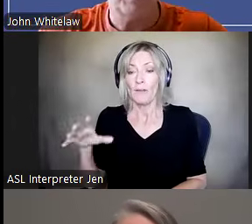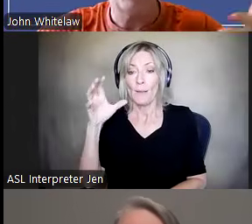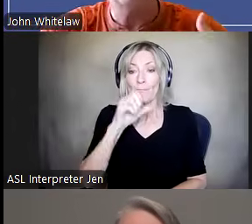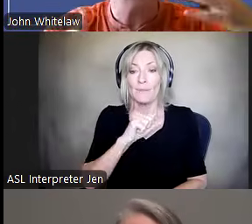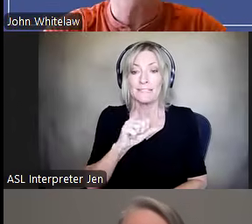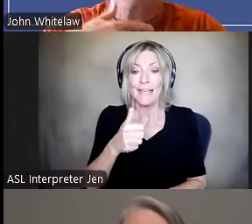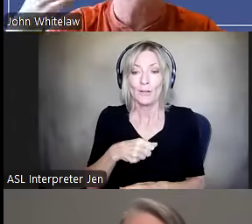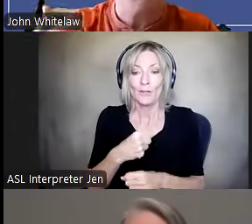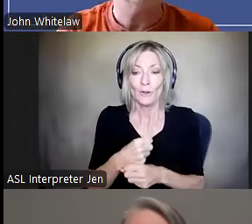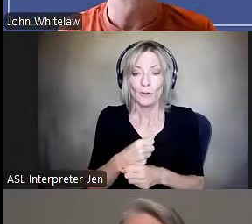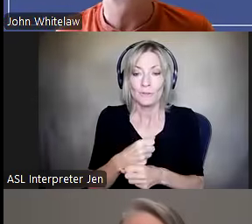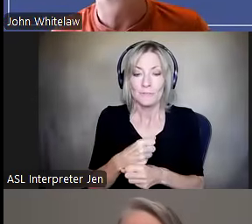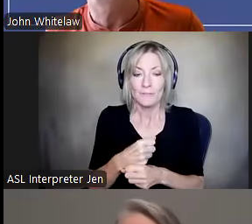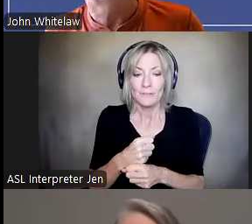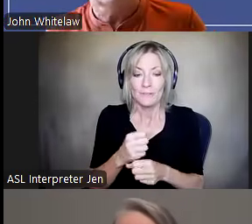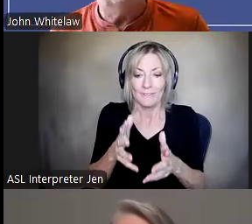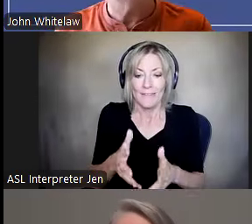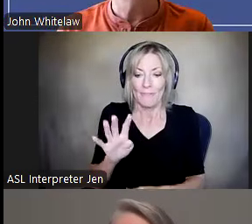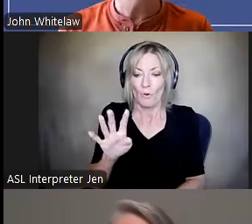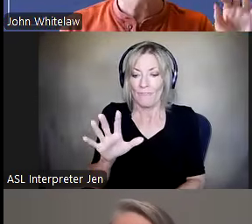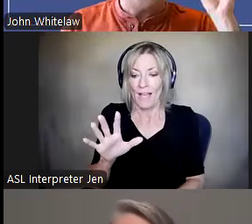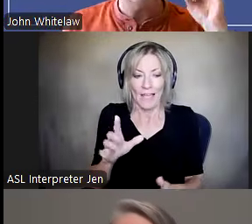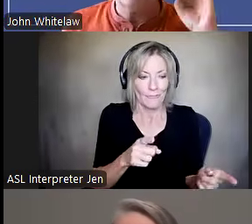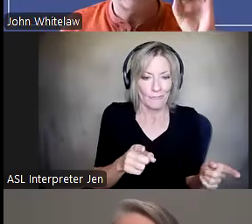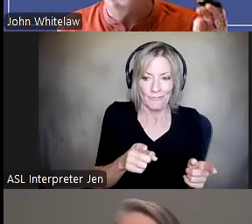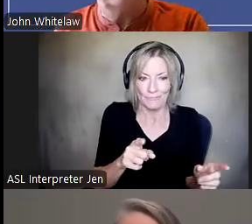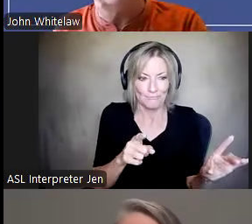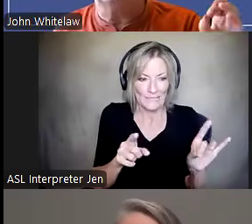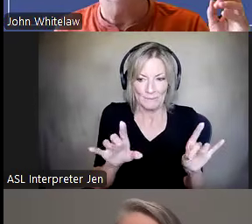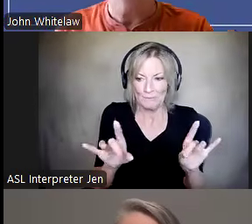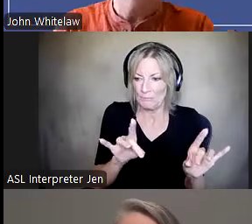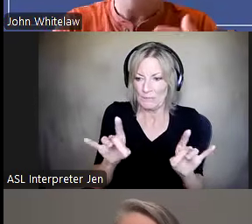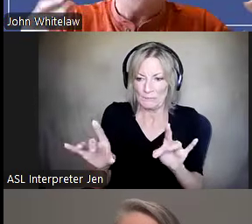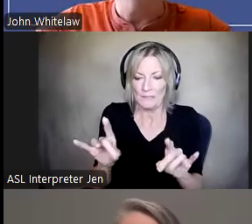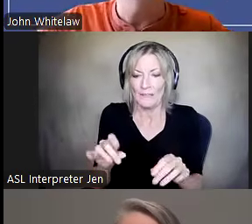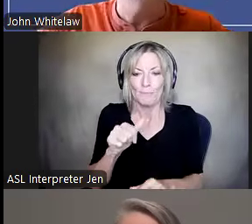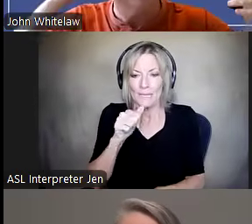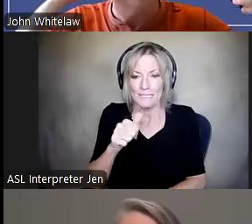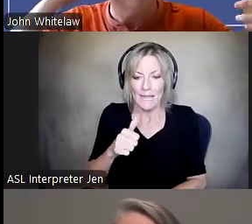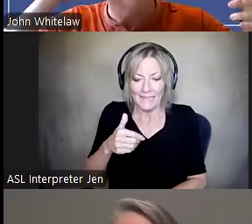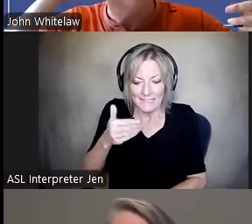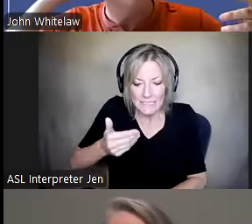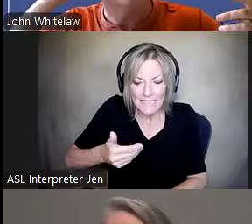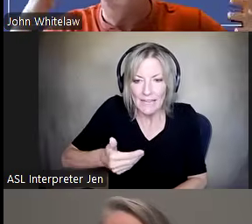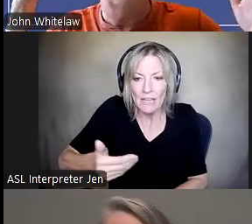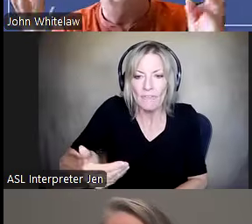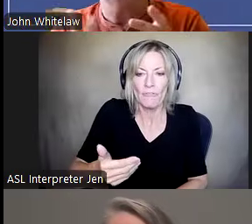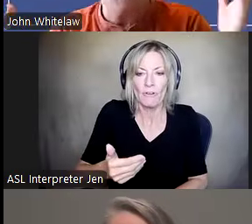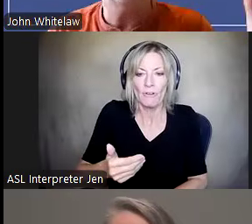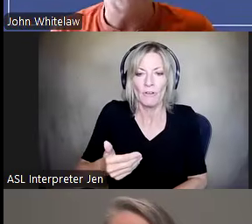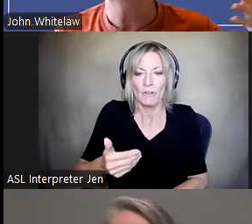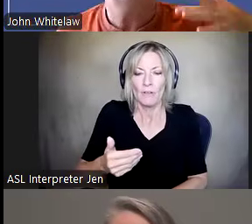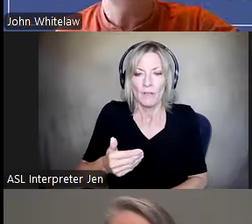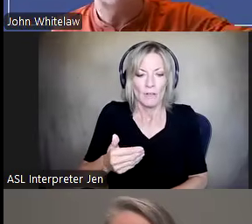middle somewhere, you may have a hard time getting the 35. But it's not consecutive. It's not, there's no, they've got to be